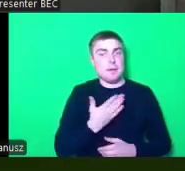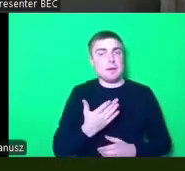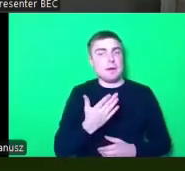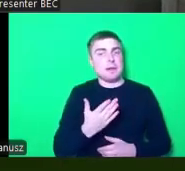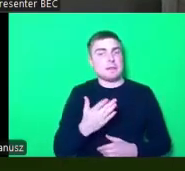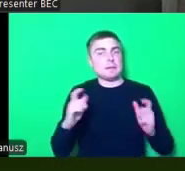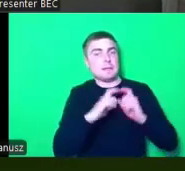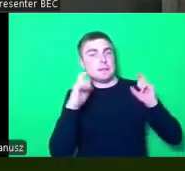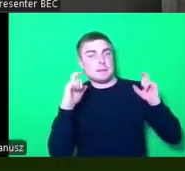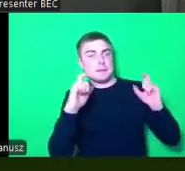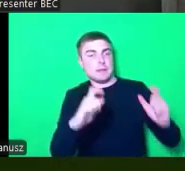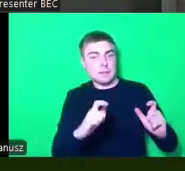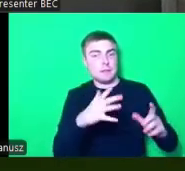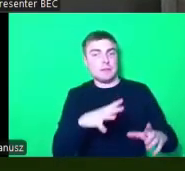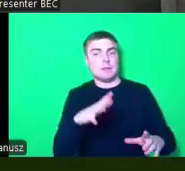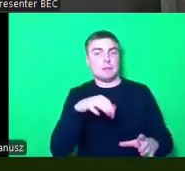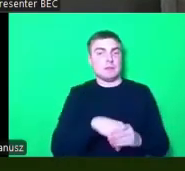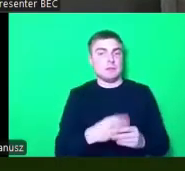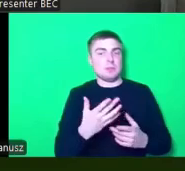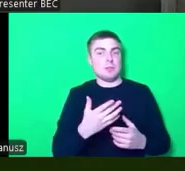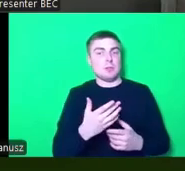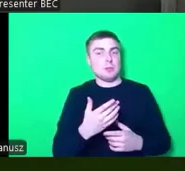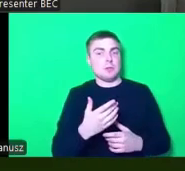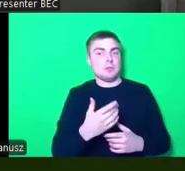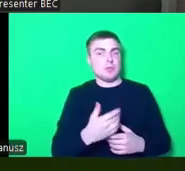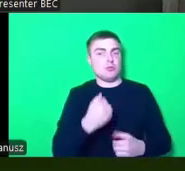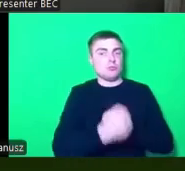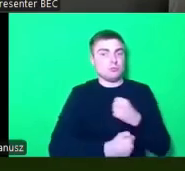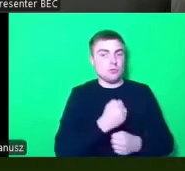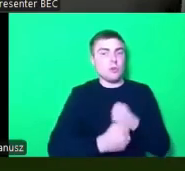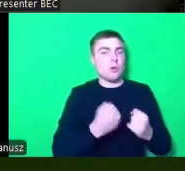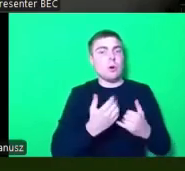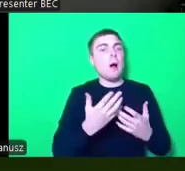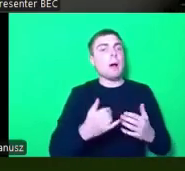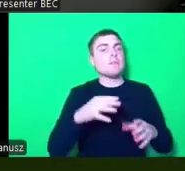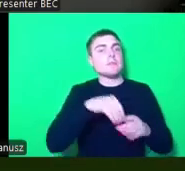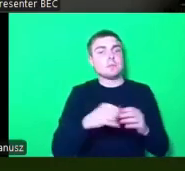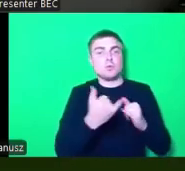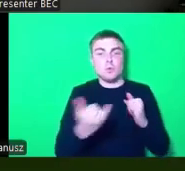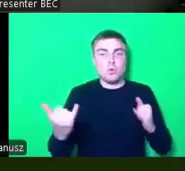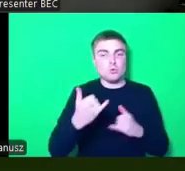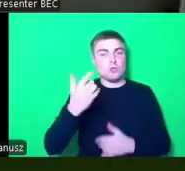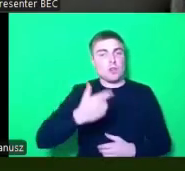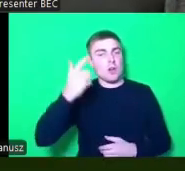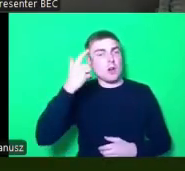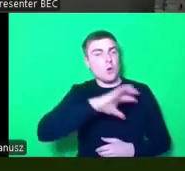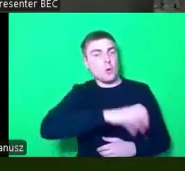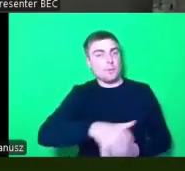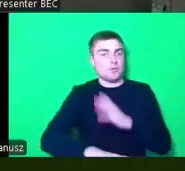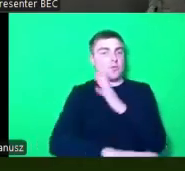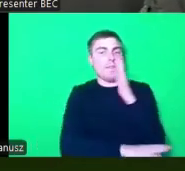evergreen Mediterranean tree species. I think it's welcome, because that's the